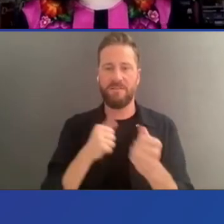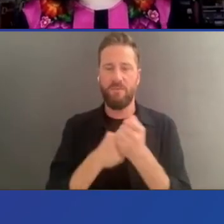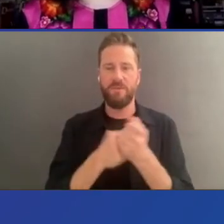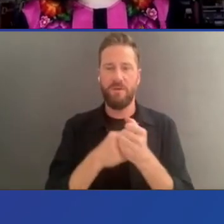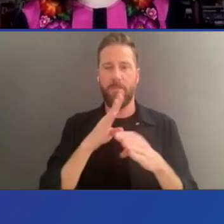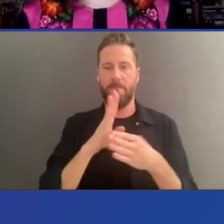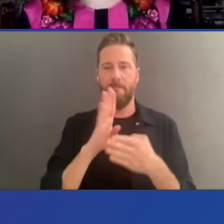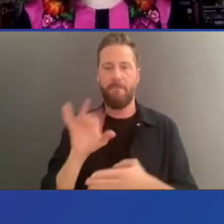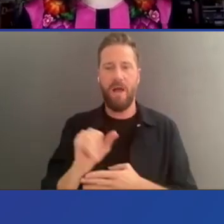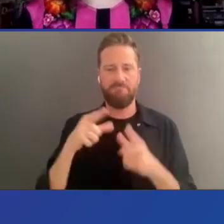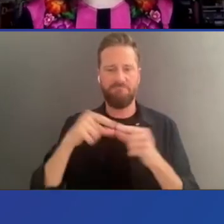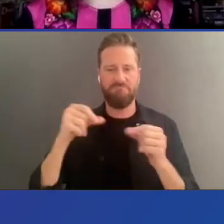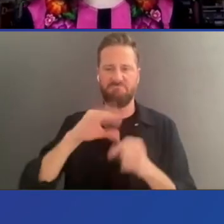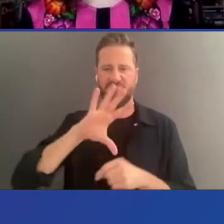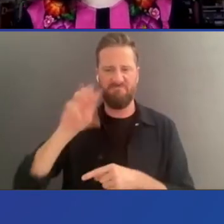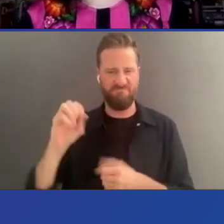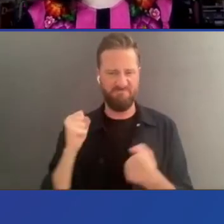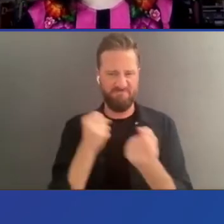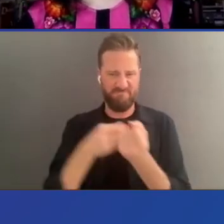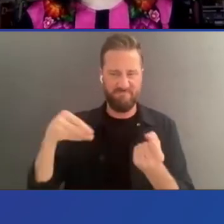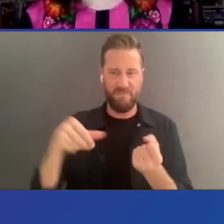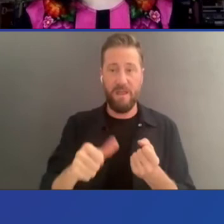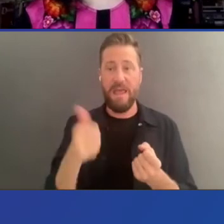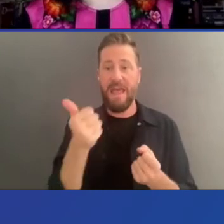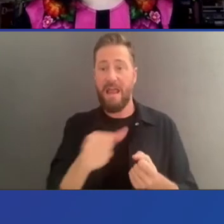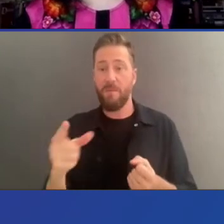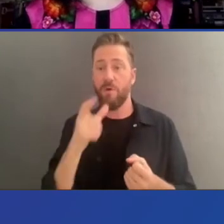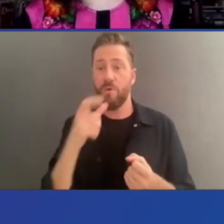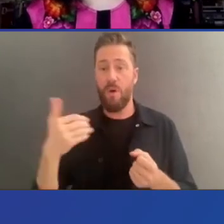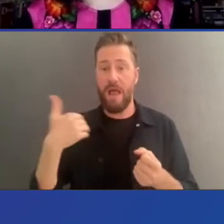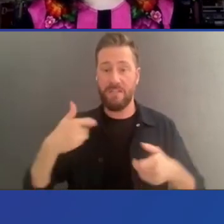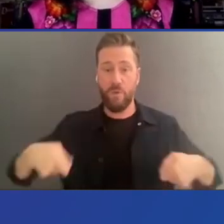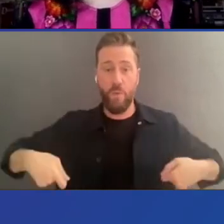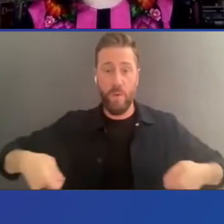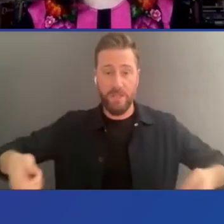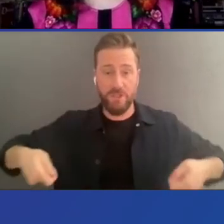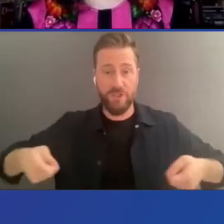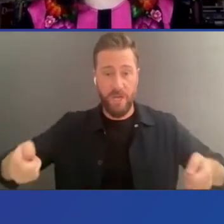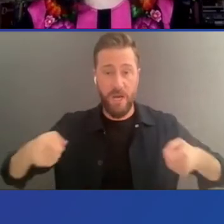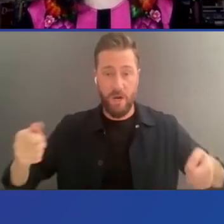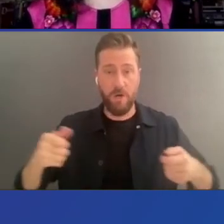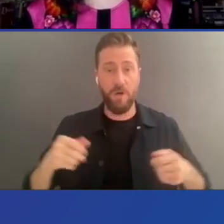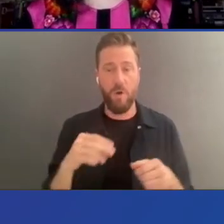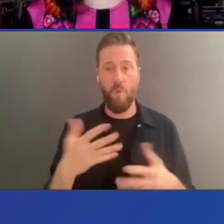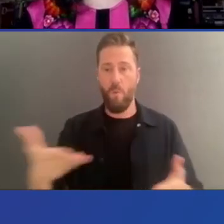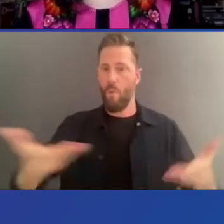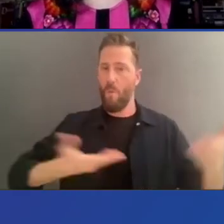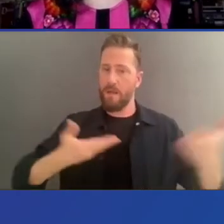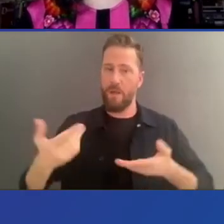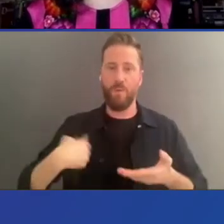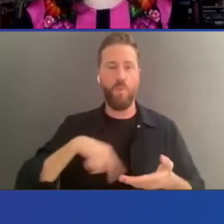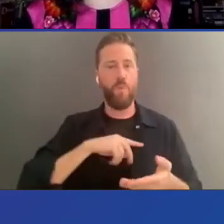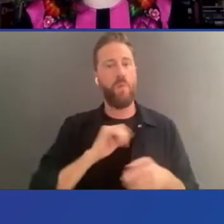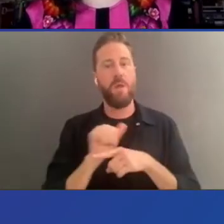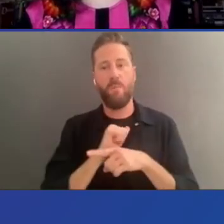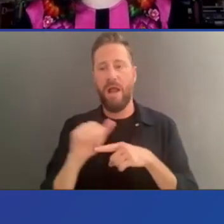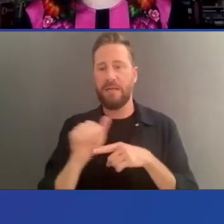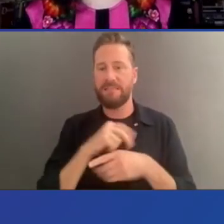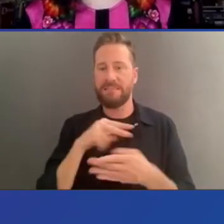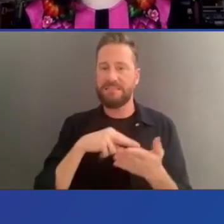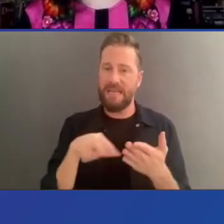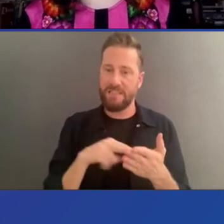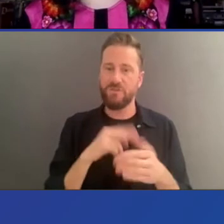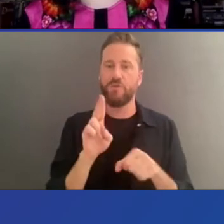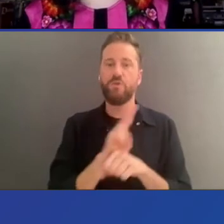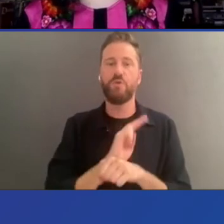Council. Everybody on the wheelchair, welcome. And we practice dance band. We use